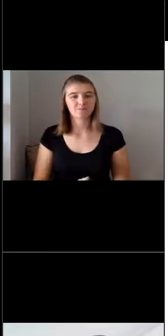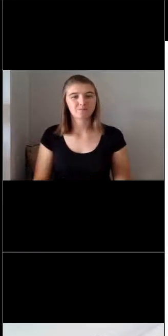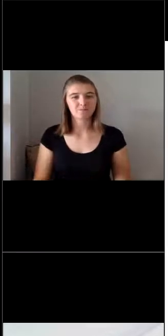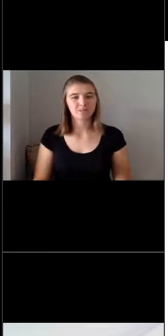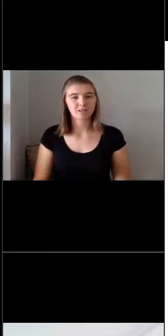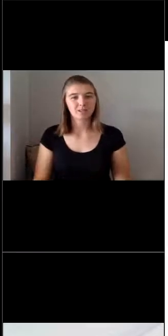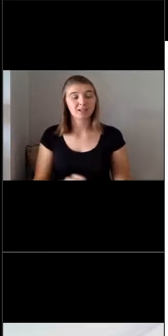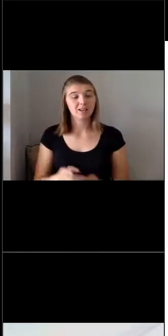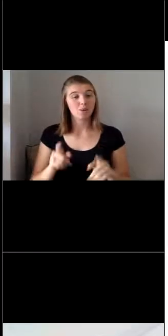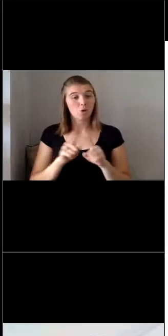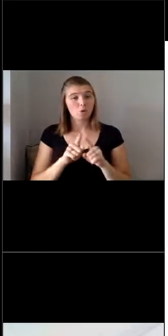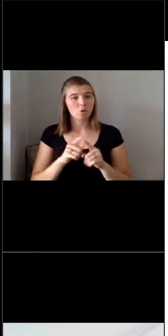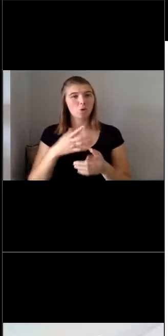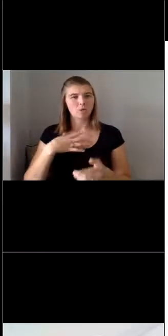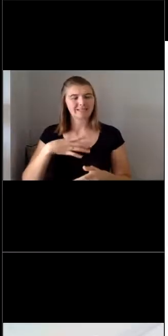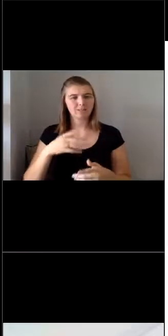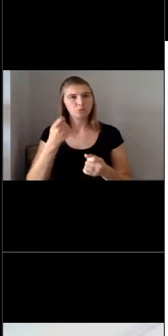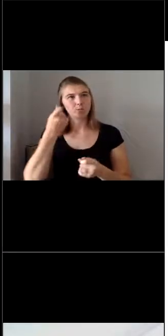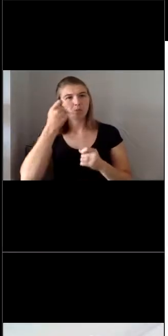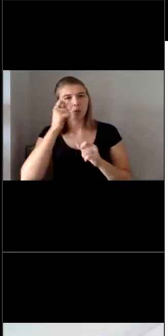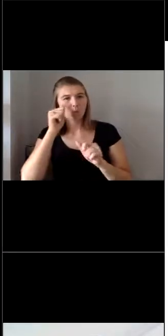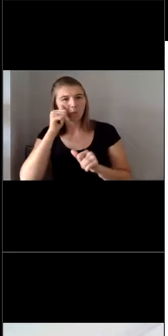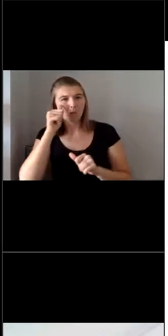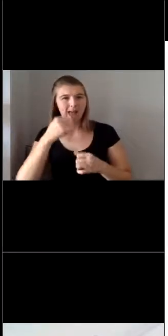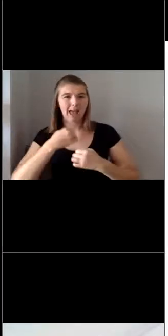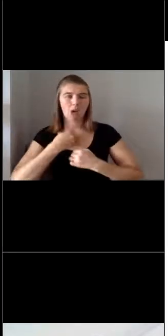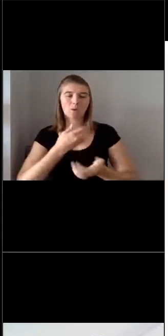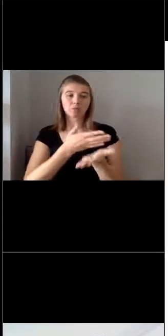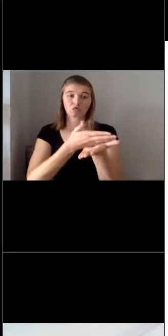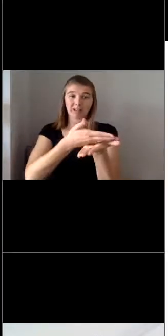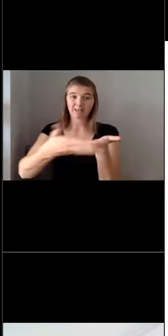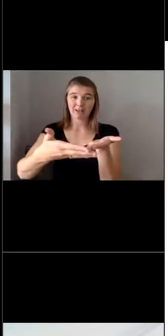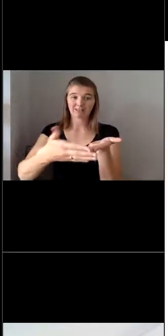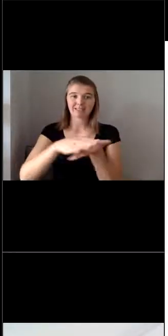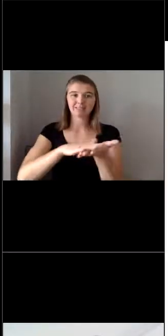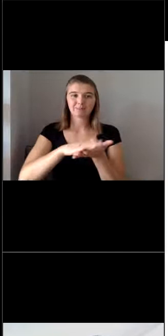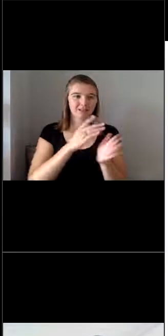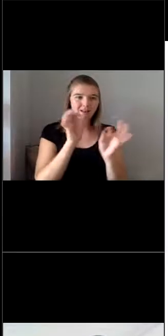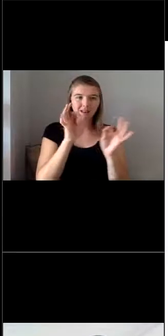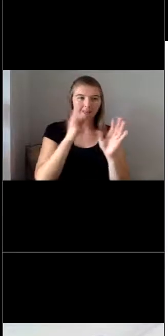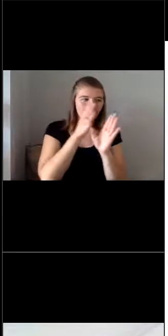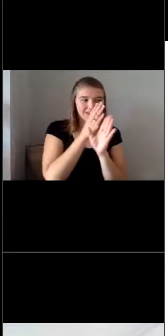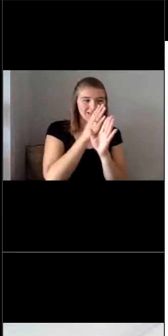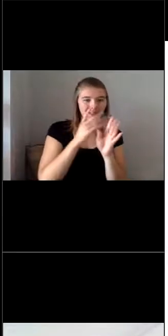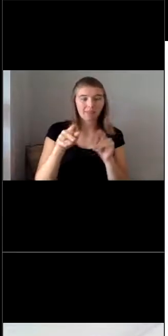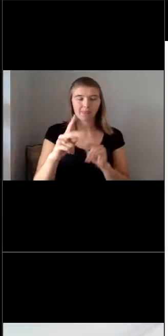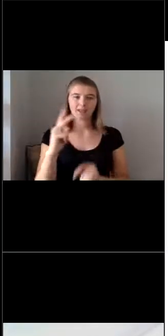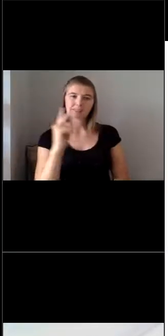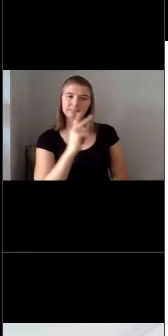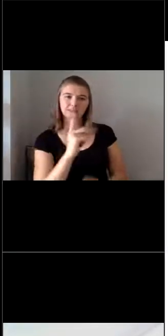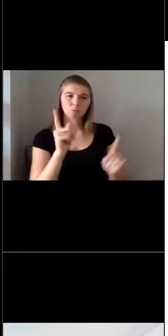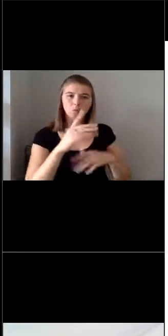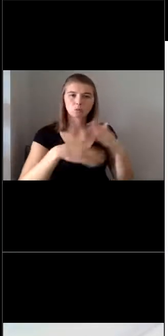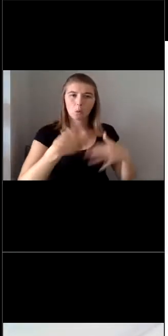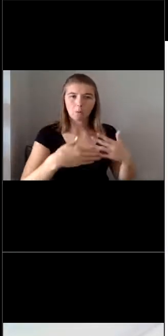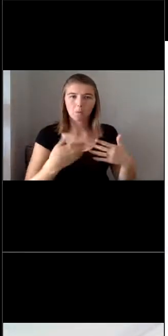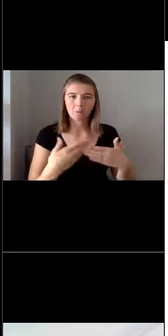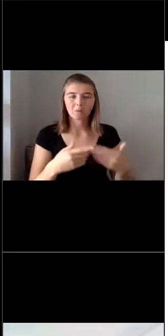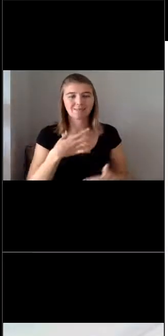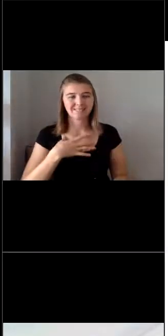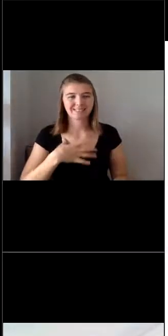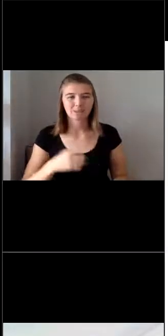integrity angle that we need to maintain as well. What's really helped us is that our expectations